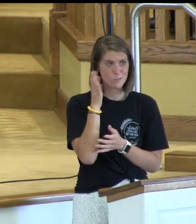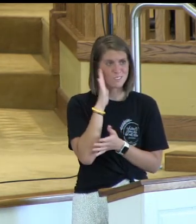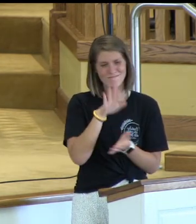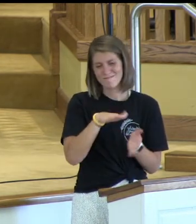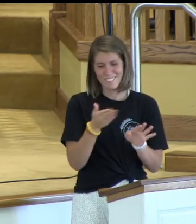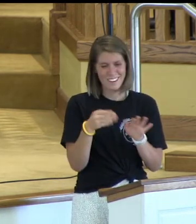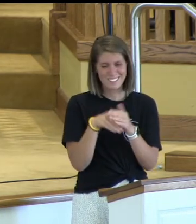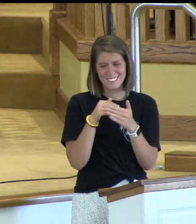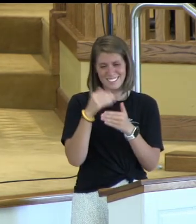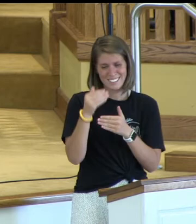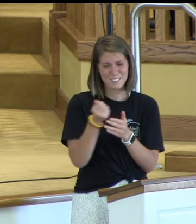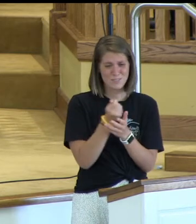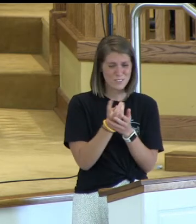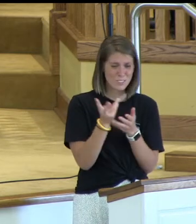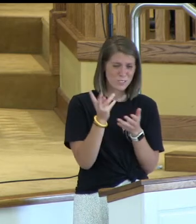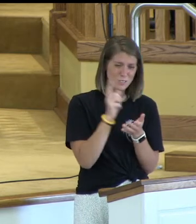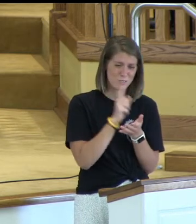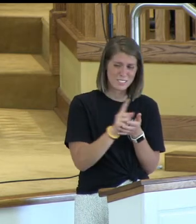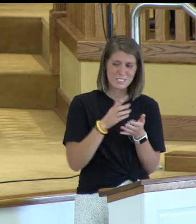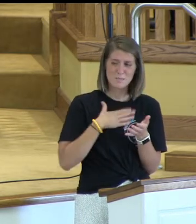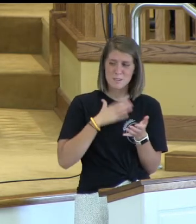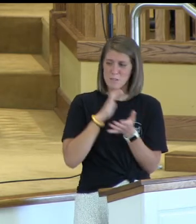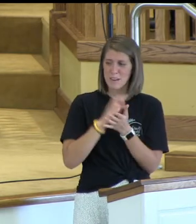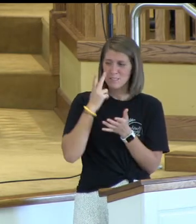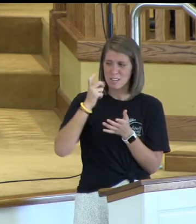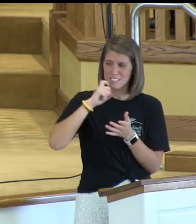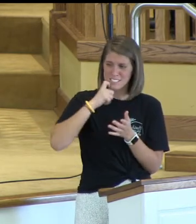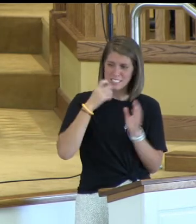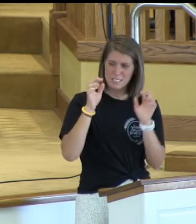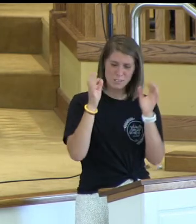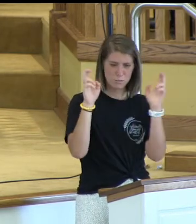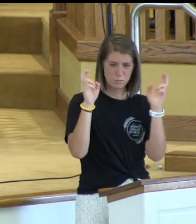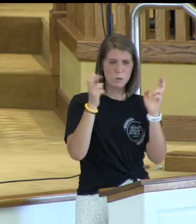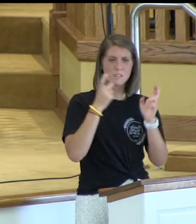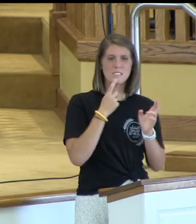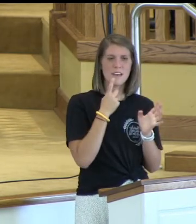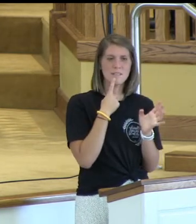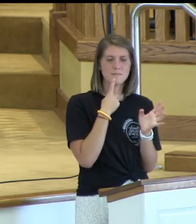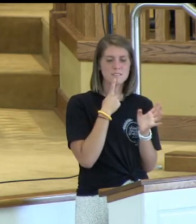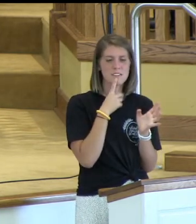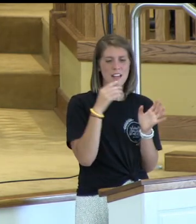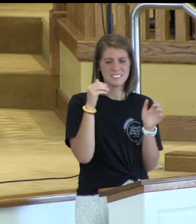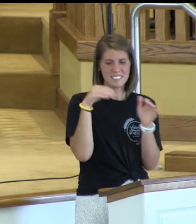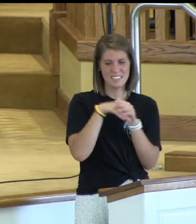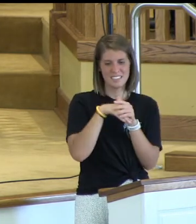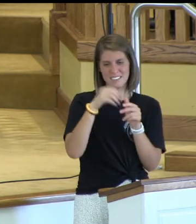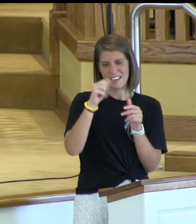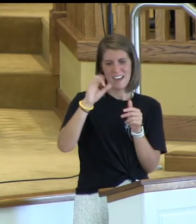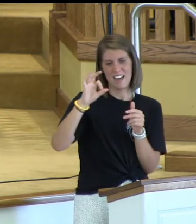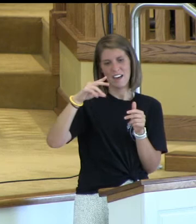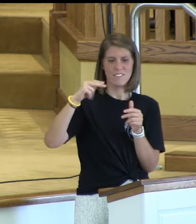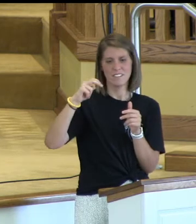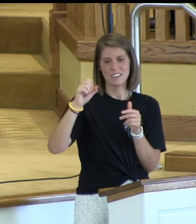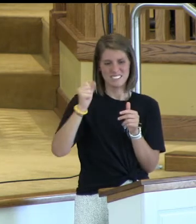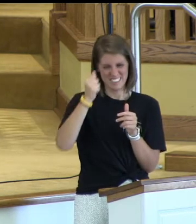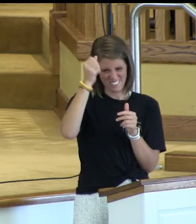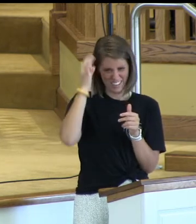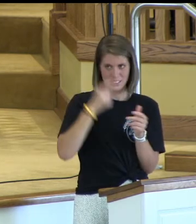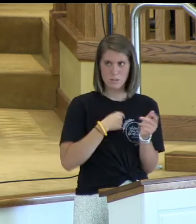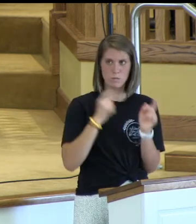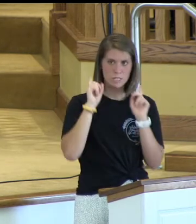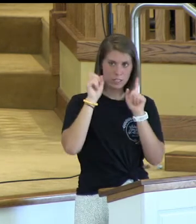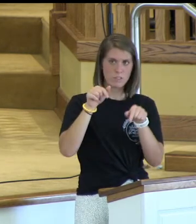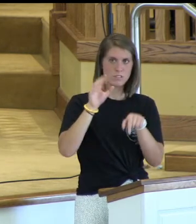weeks. My wife saw a neat little quote today. It said, in Afghanistan, we go to church, and then we